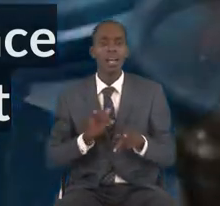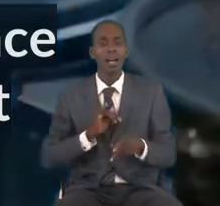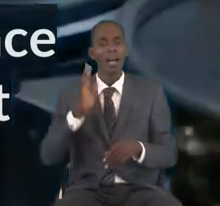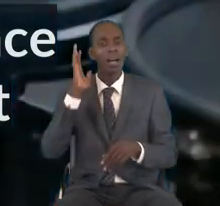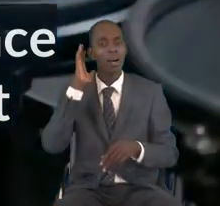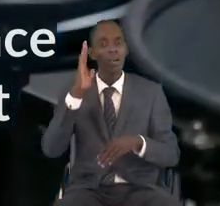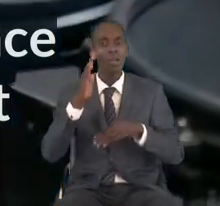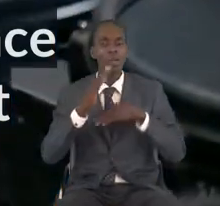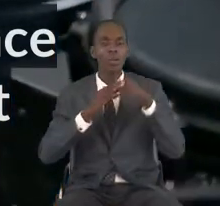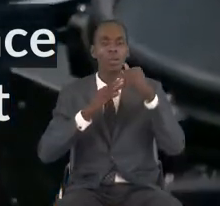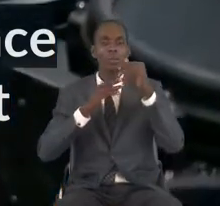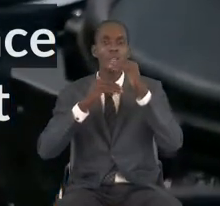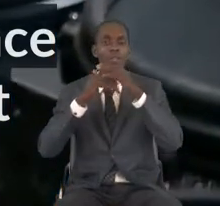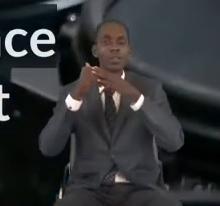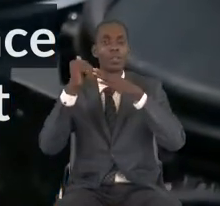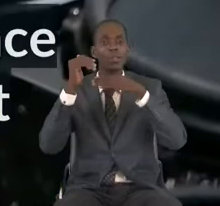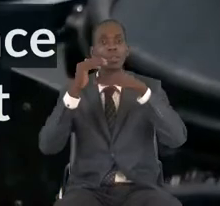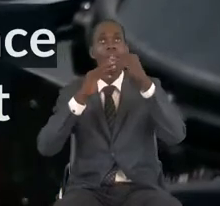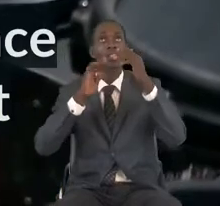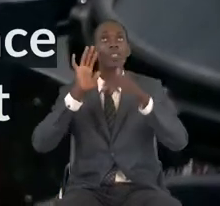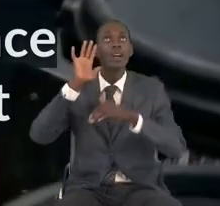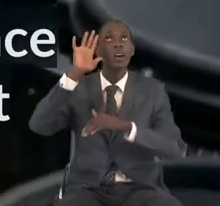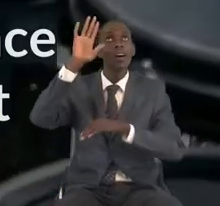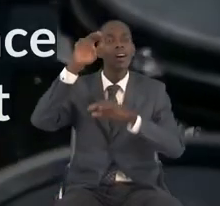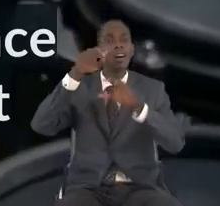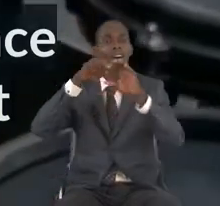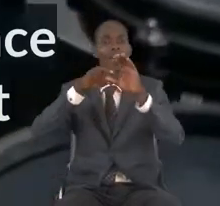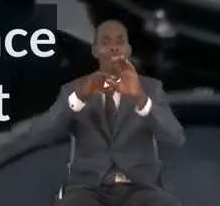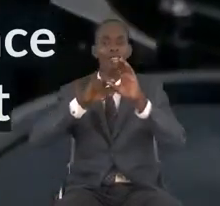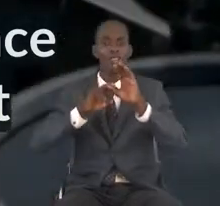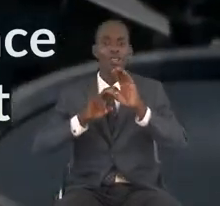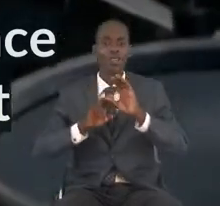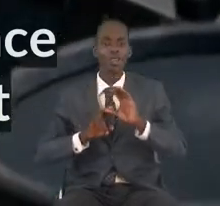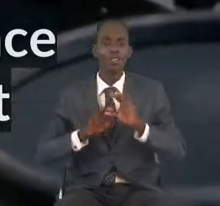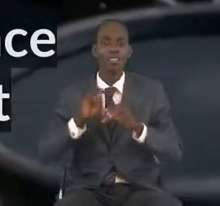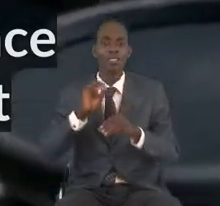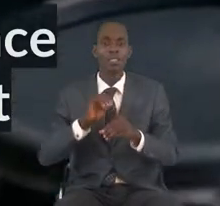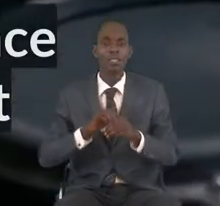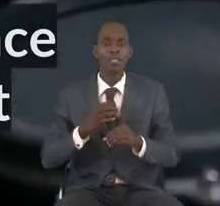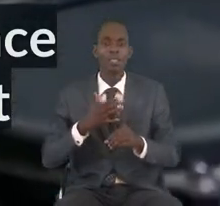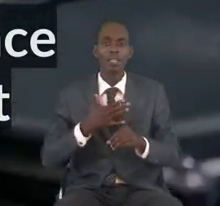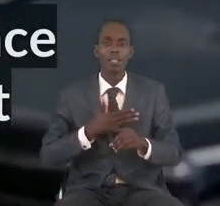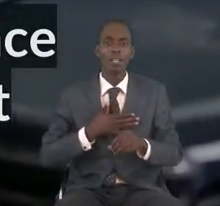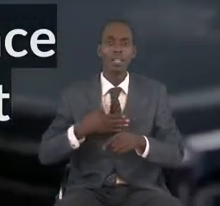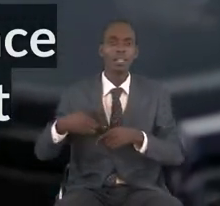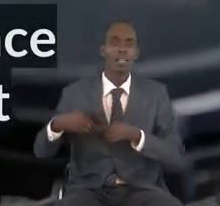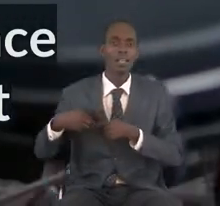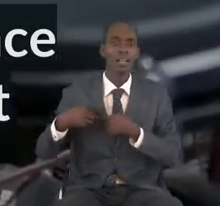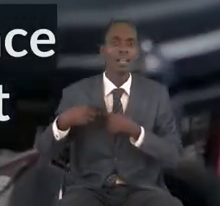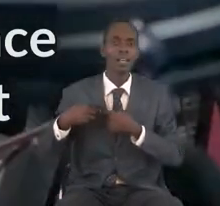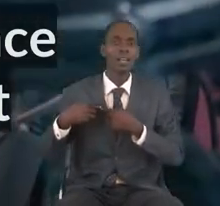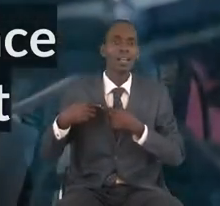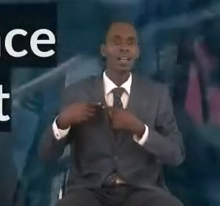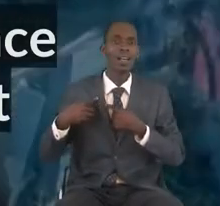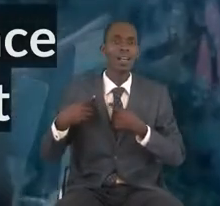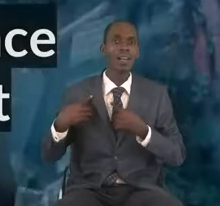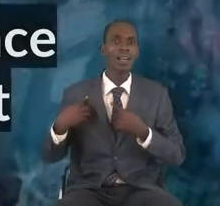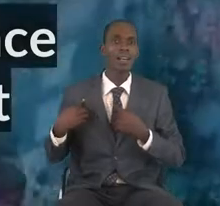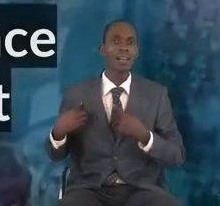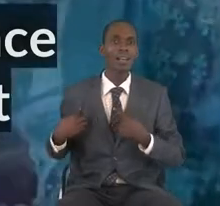i will build your throne in my heart